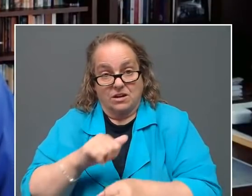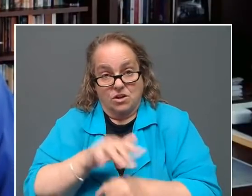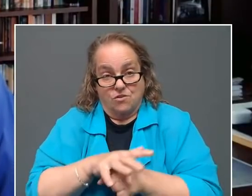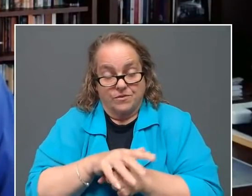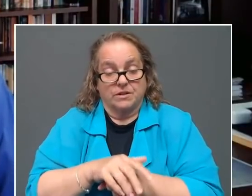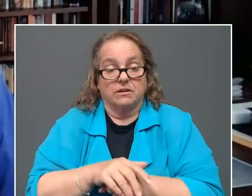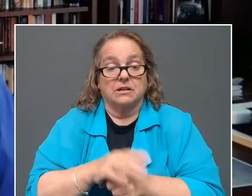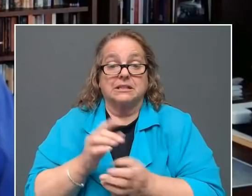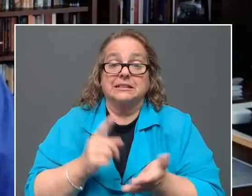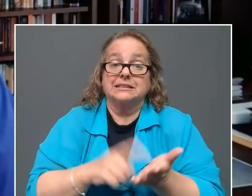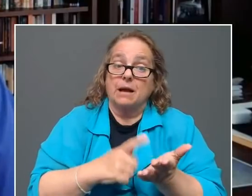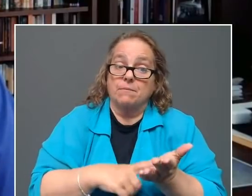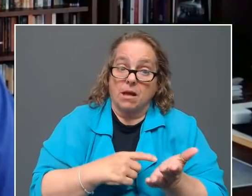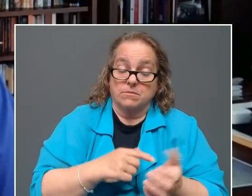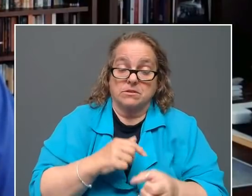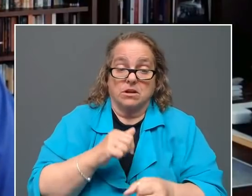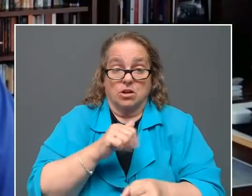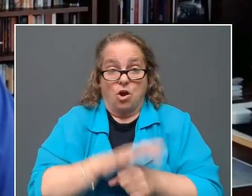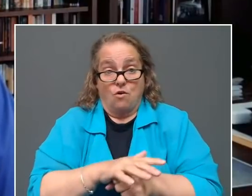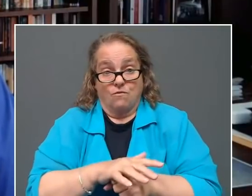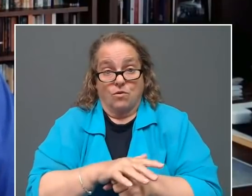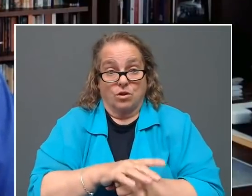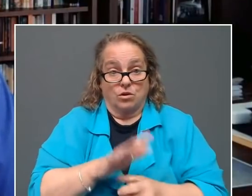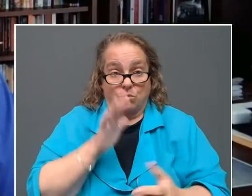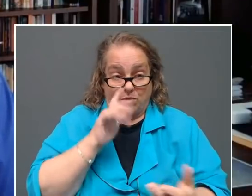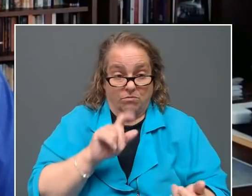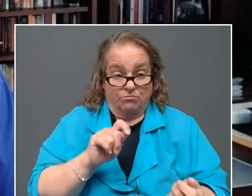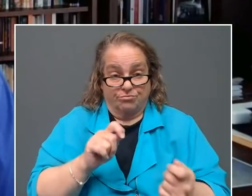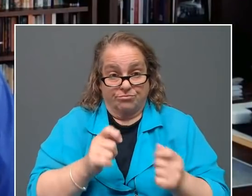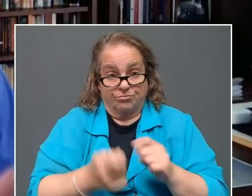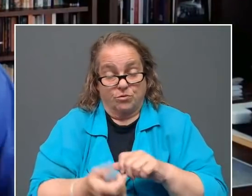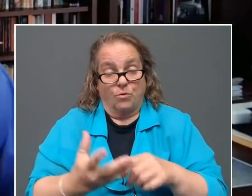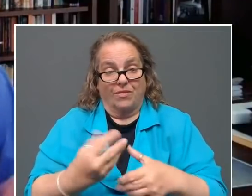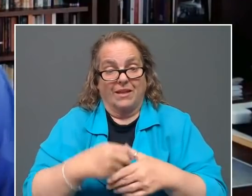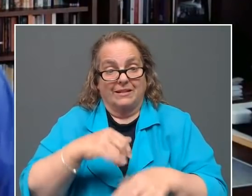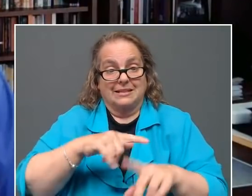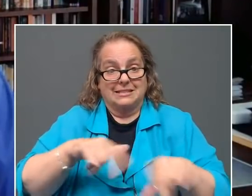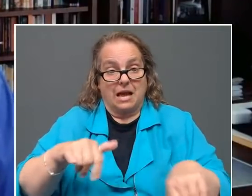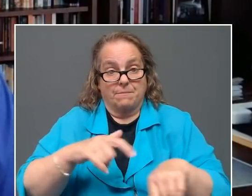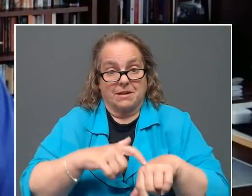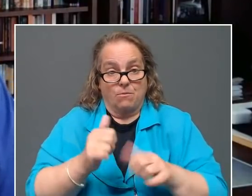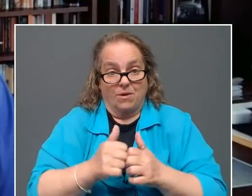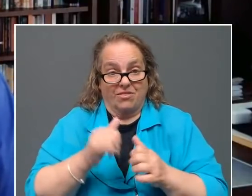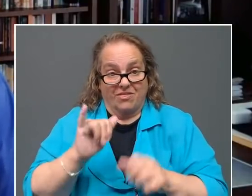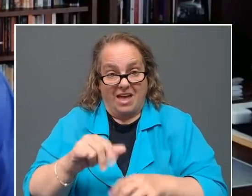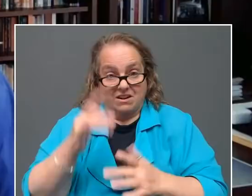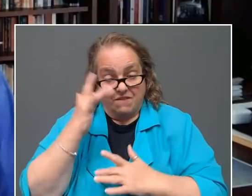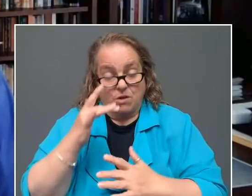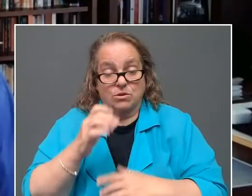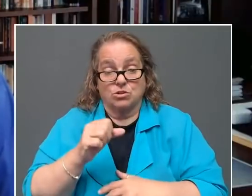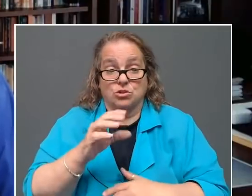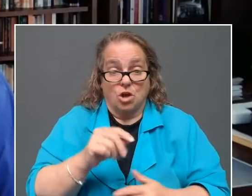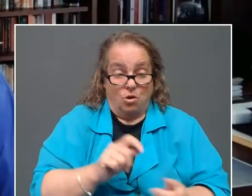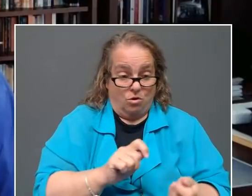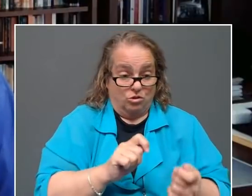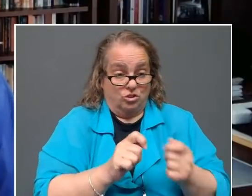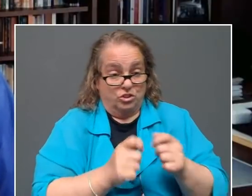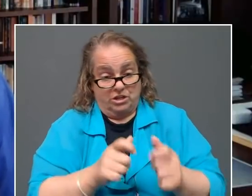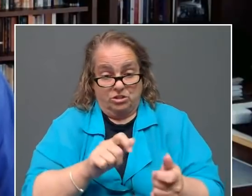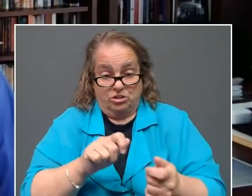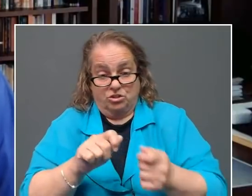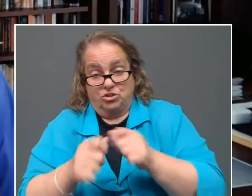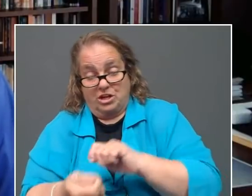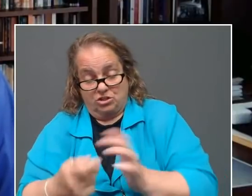at the same time in the same virus. So this, quote, double mutation that is referenced in the